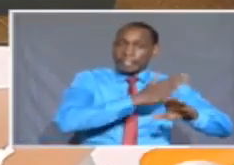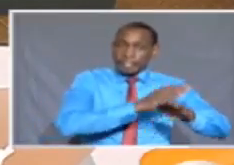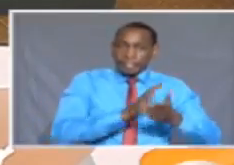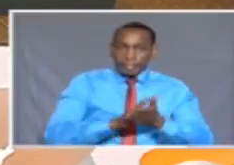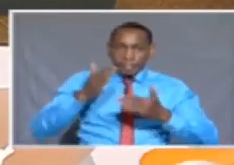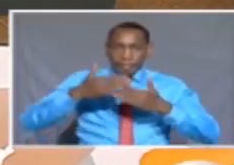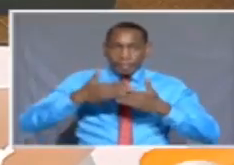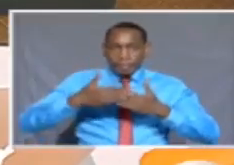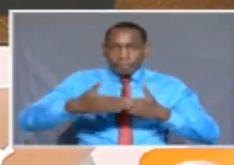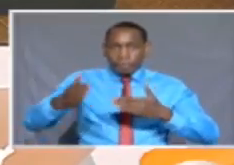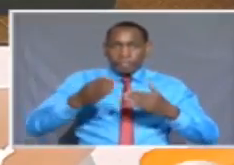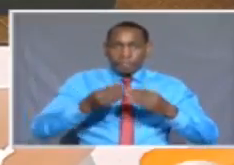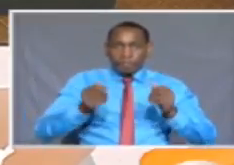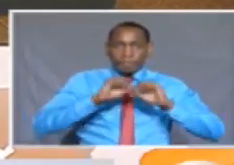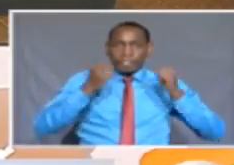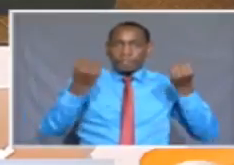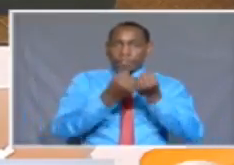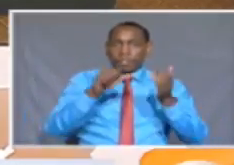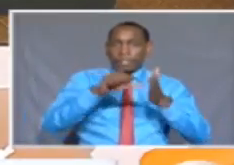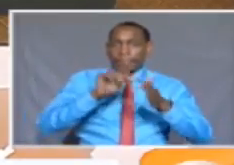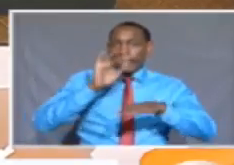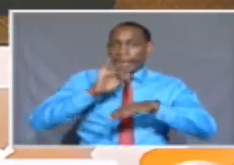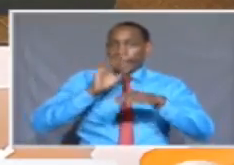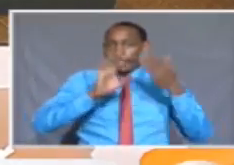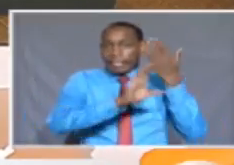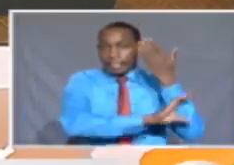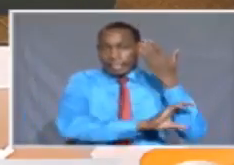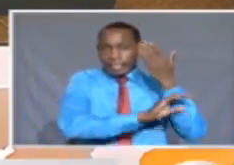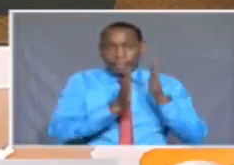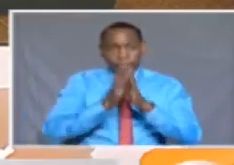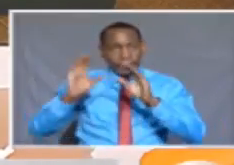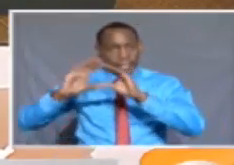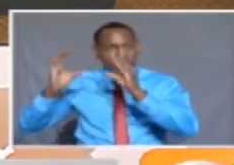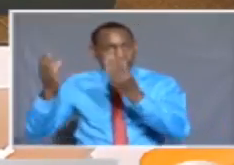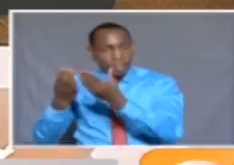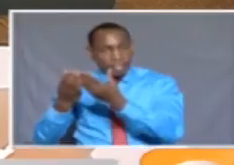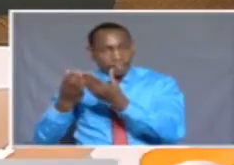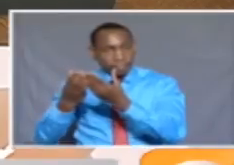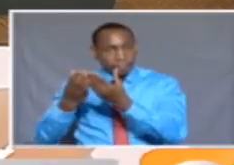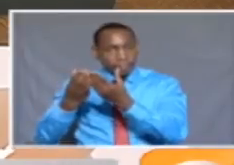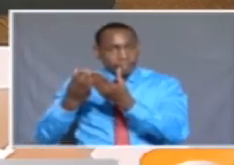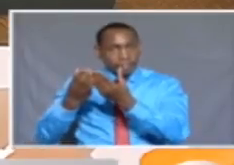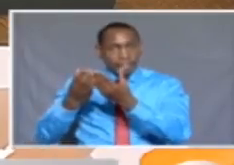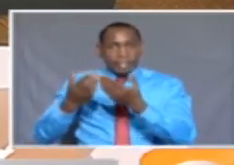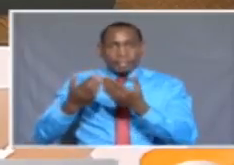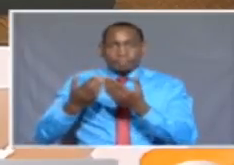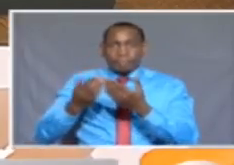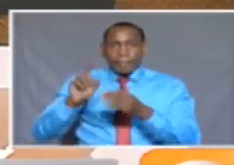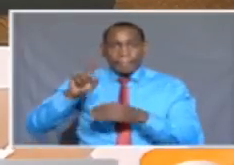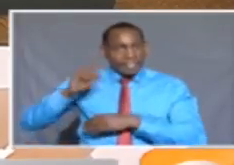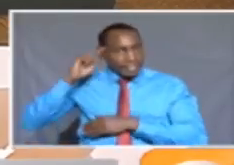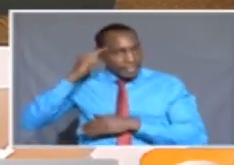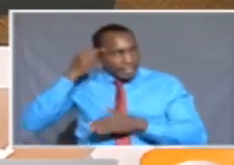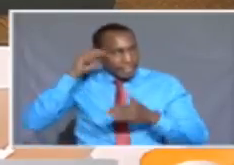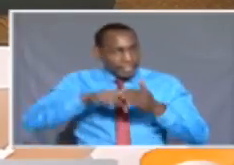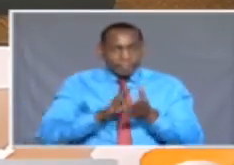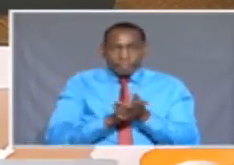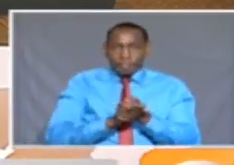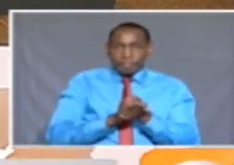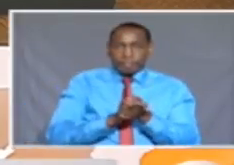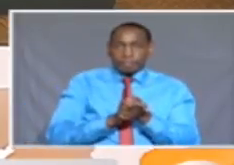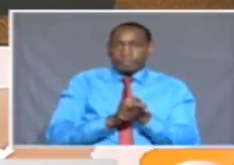So the future of solving social problems that affect our country and the world lies in design thinking. This is according to